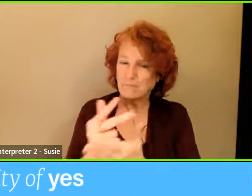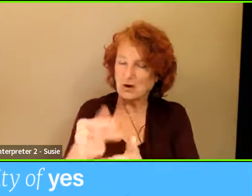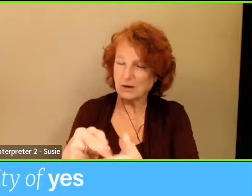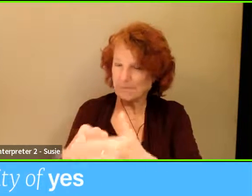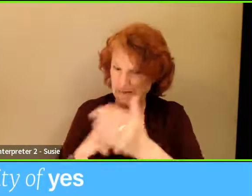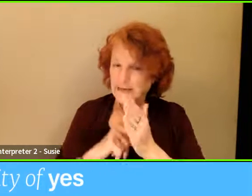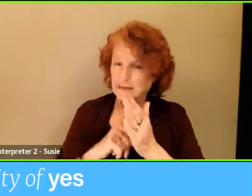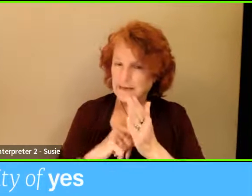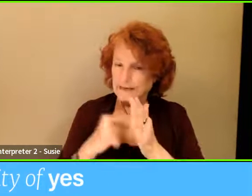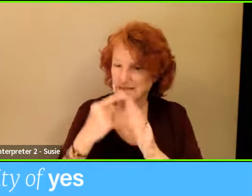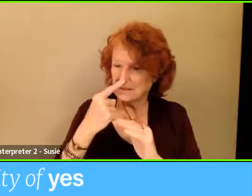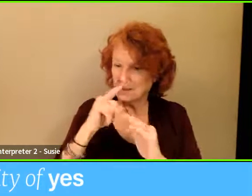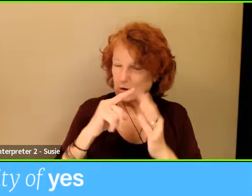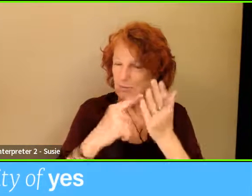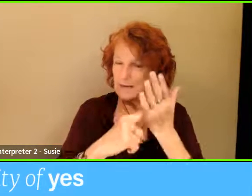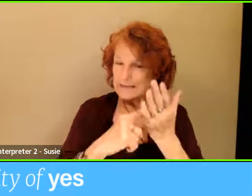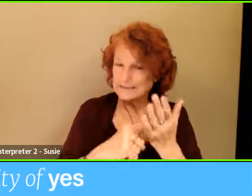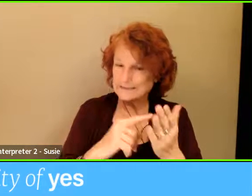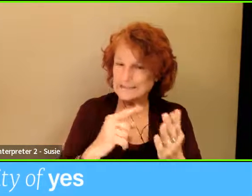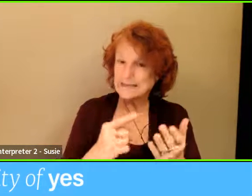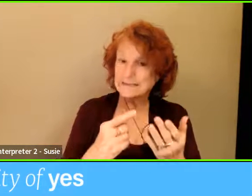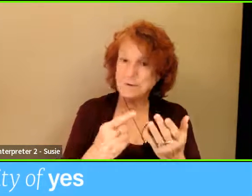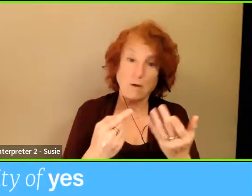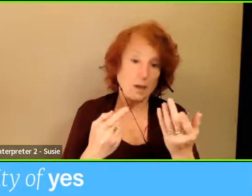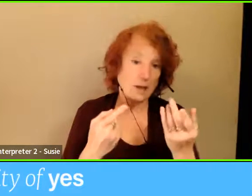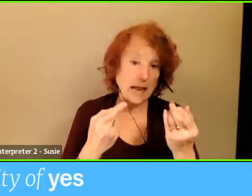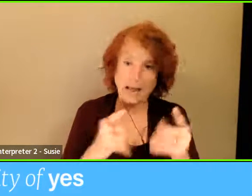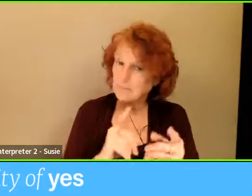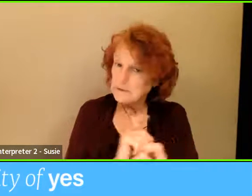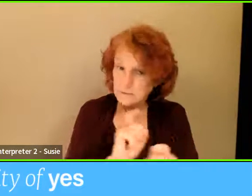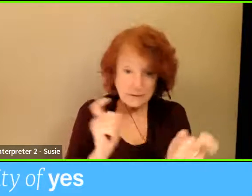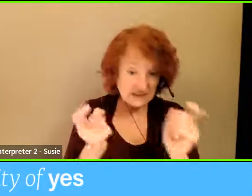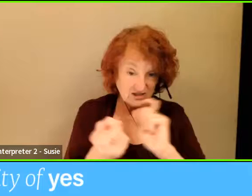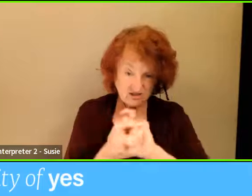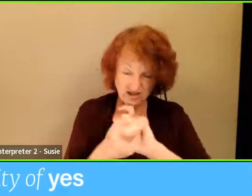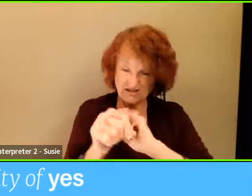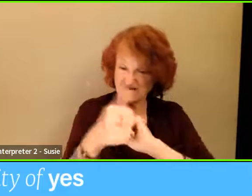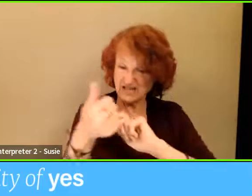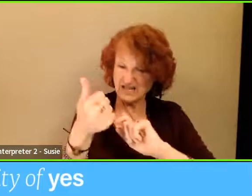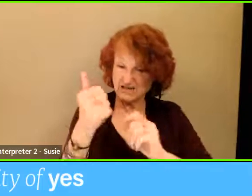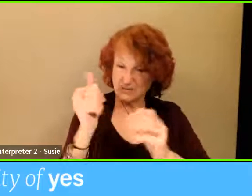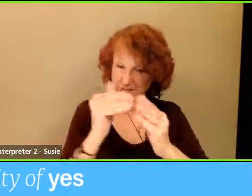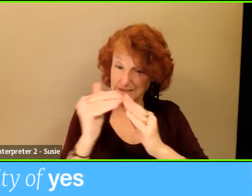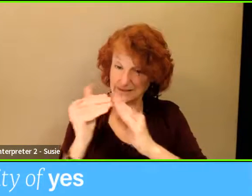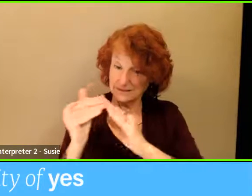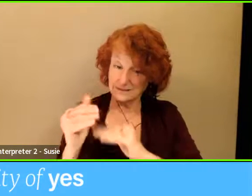little bit about the effect of this change in those other cities as case studies?